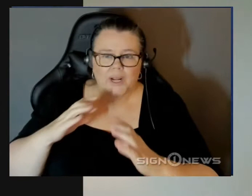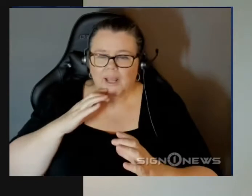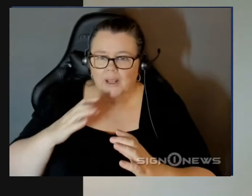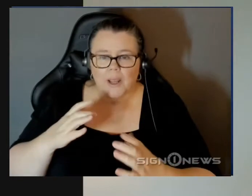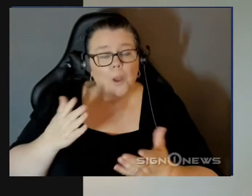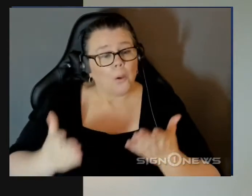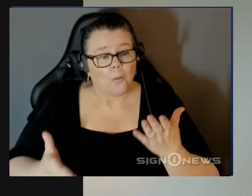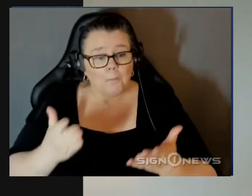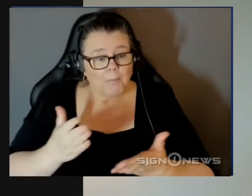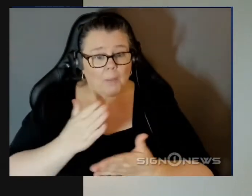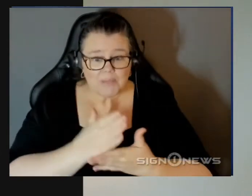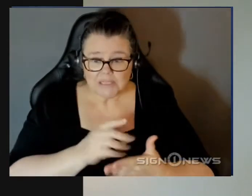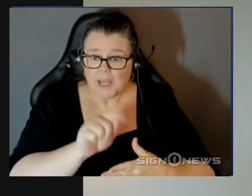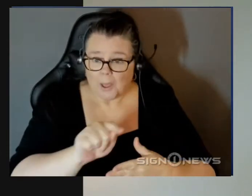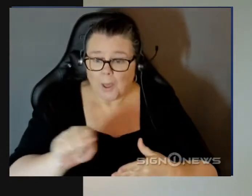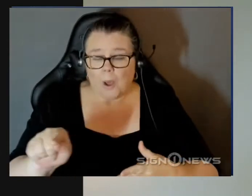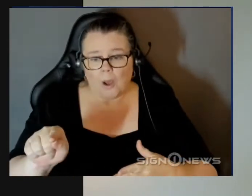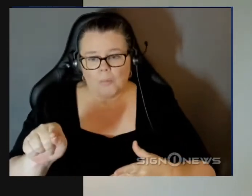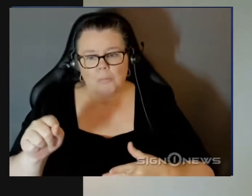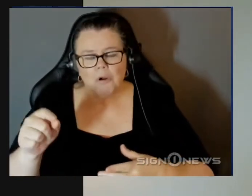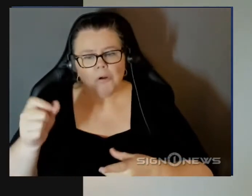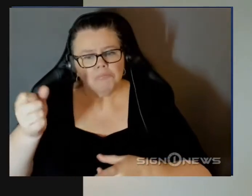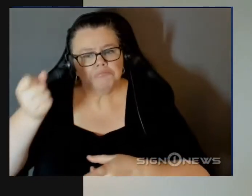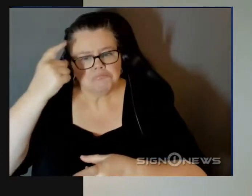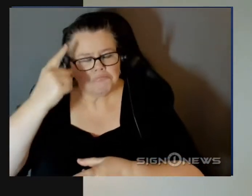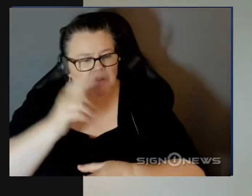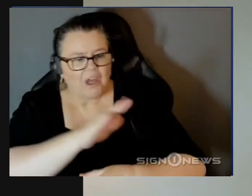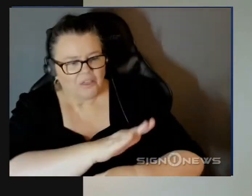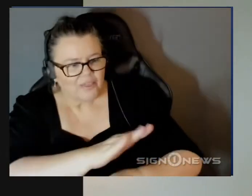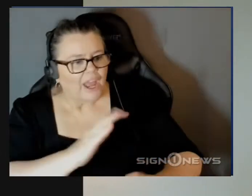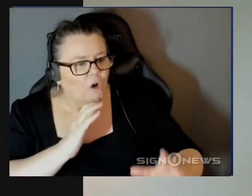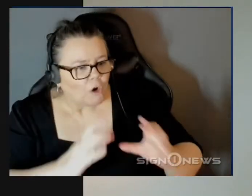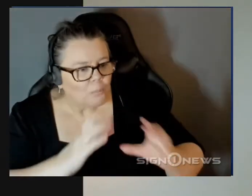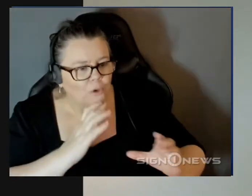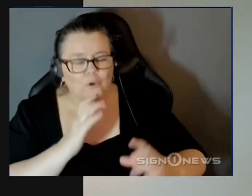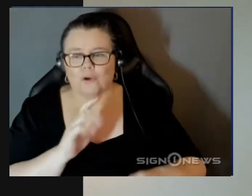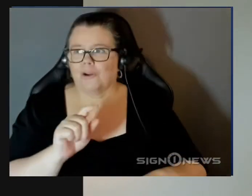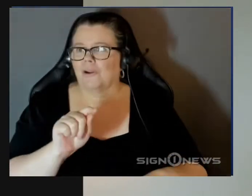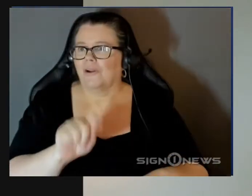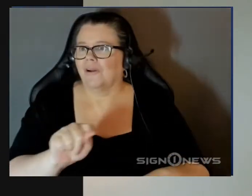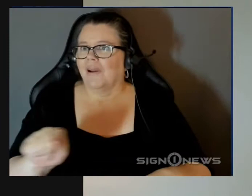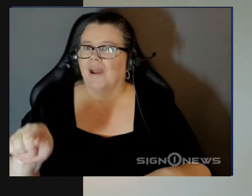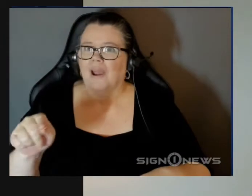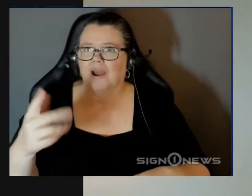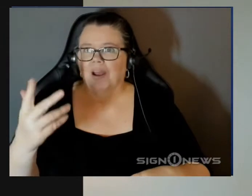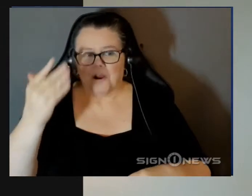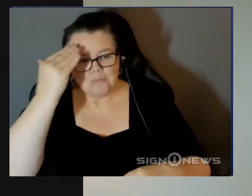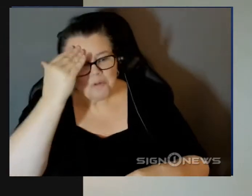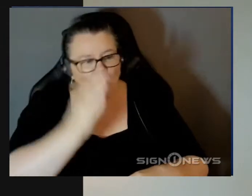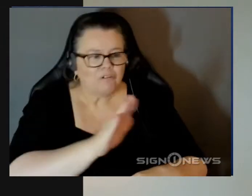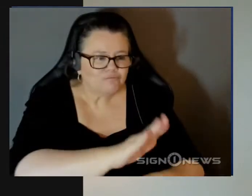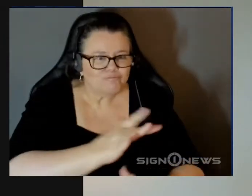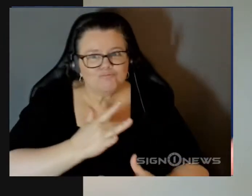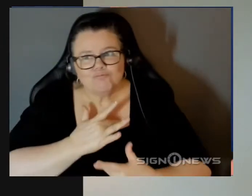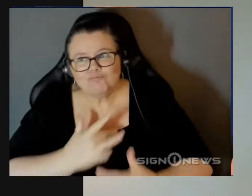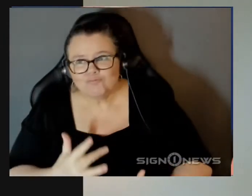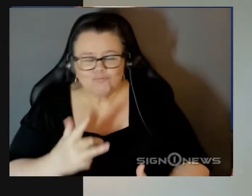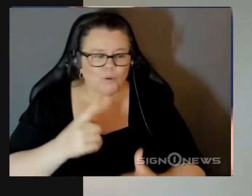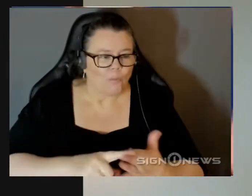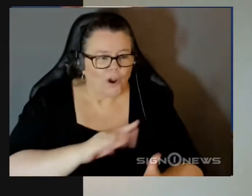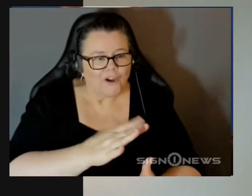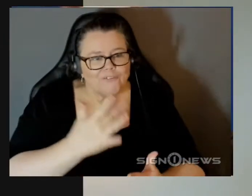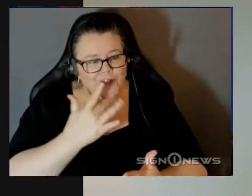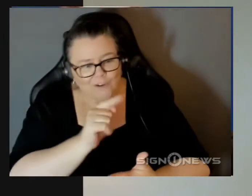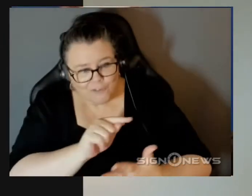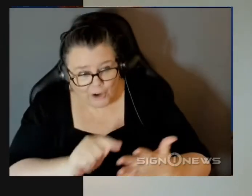they communicate and how we know, what Sally likes or what works for Johnny. But when we get into a